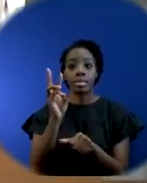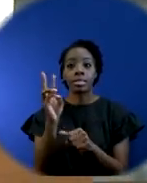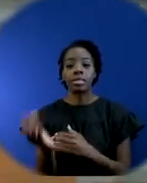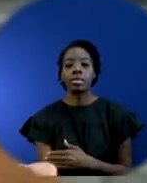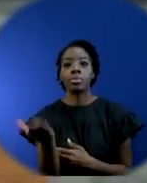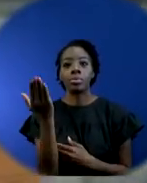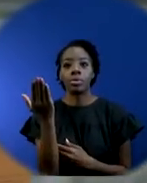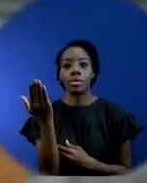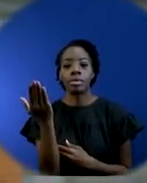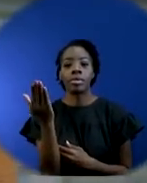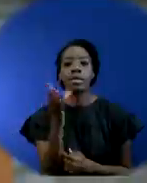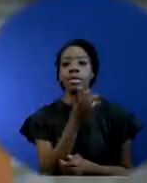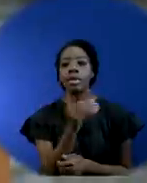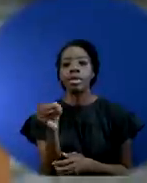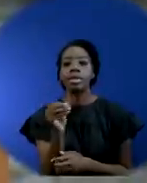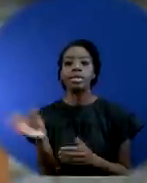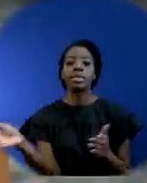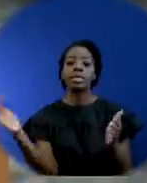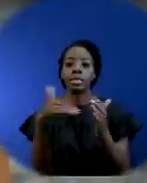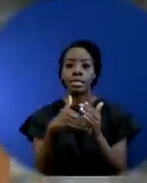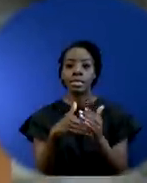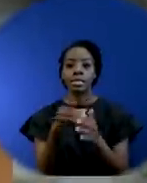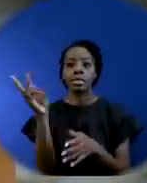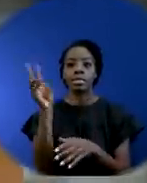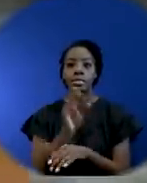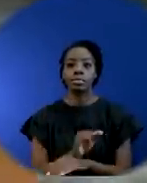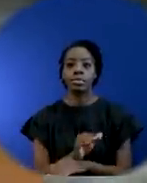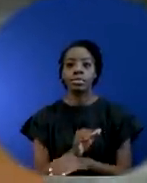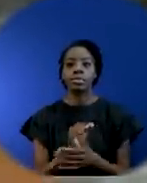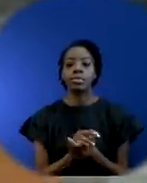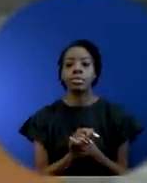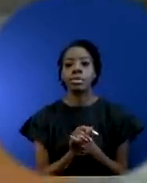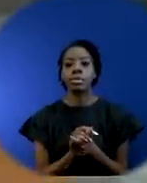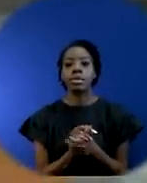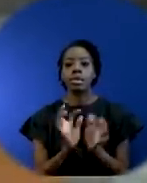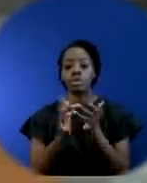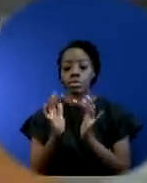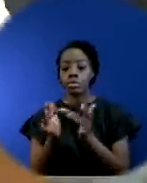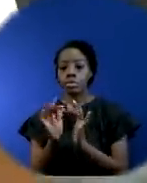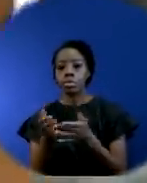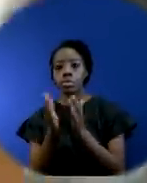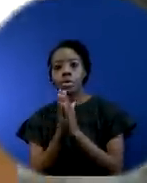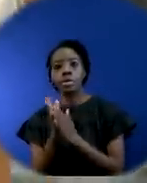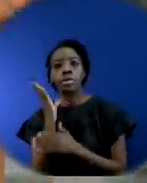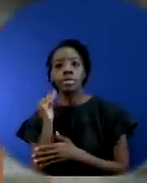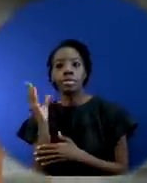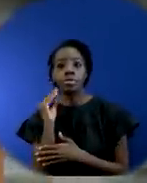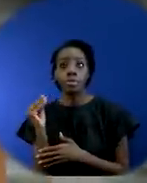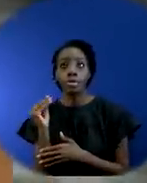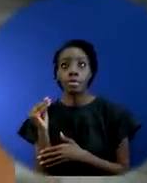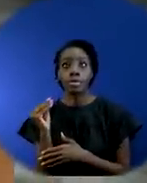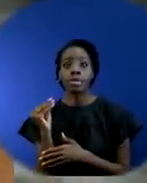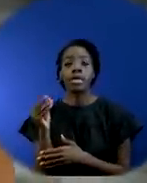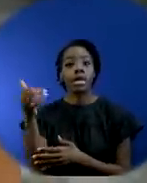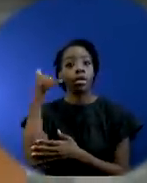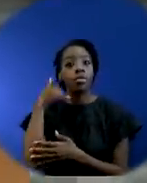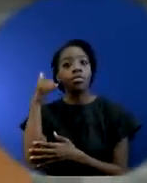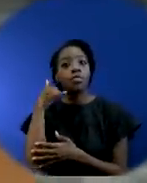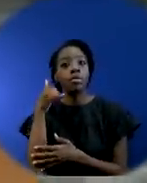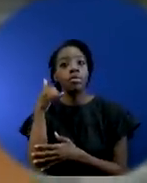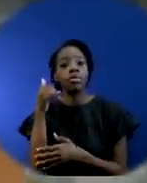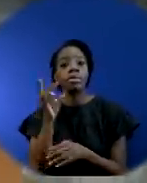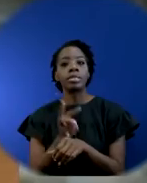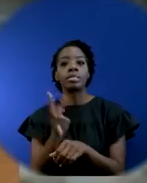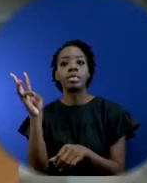a.m. and then again at 6 p.m. It is a virtual prayer experience during this time, and we, of course, the telephonic prayer experience at 6